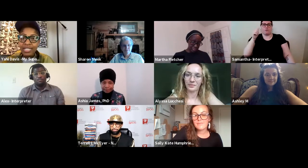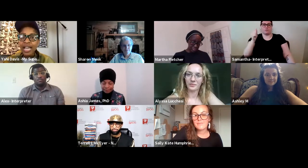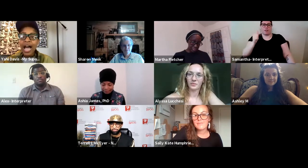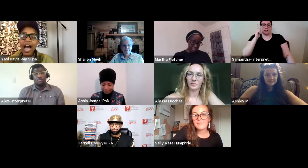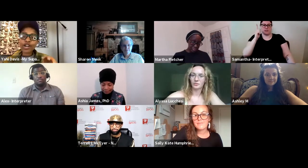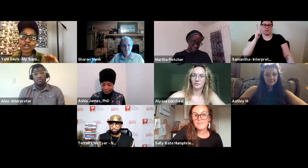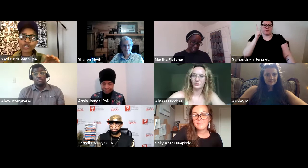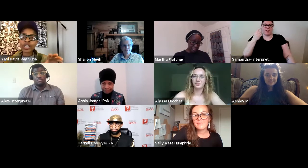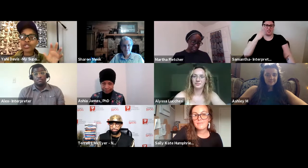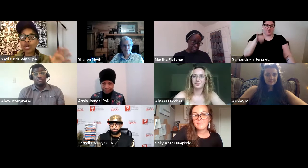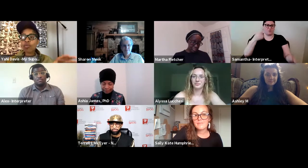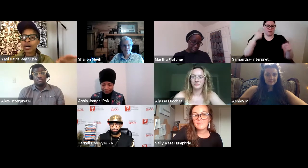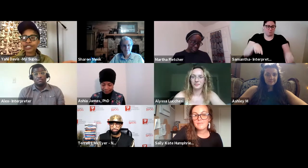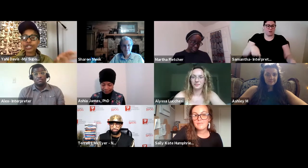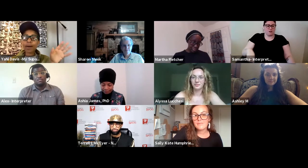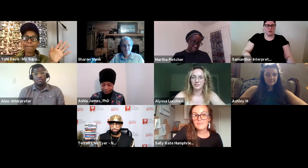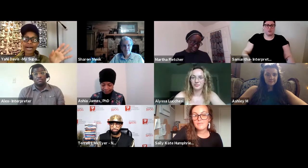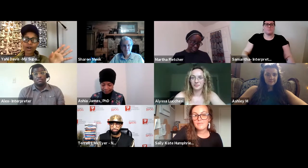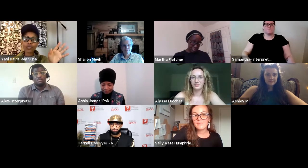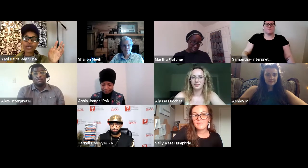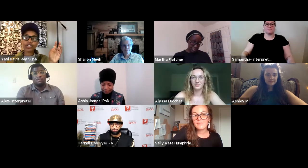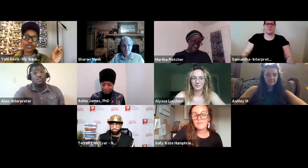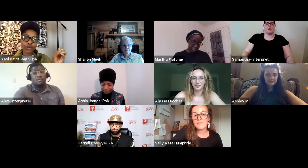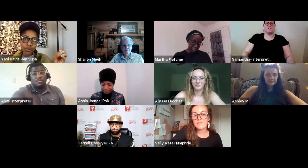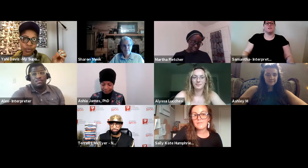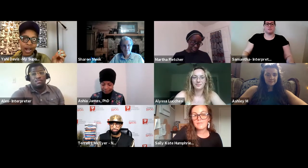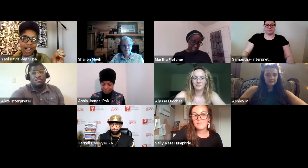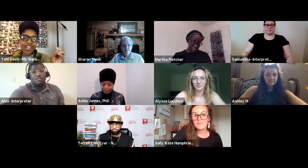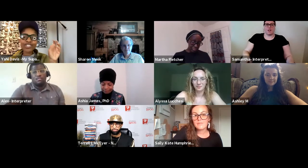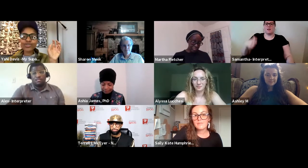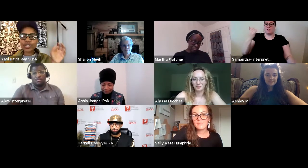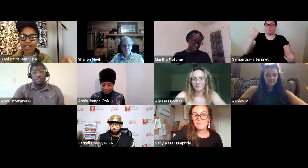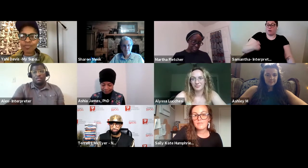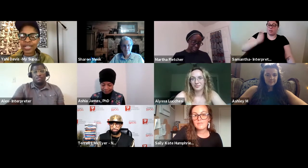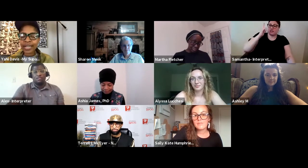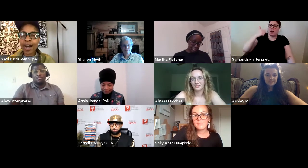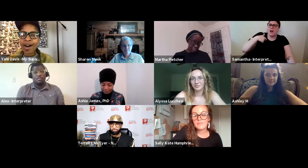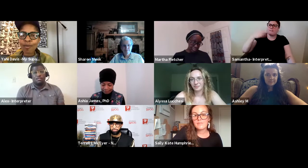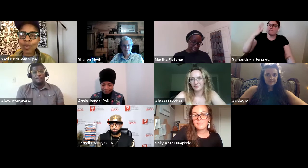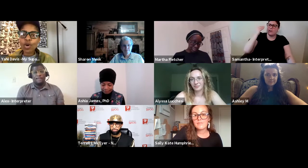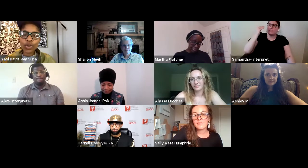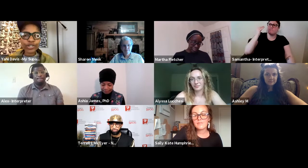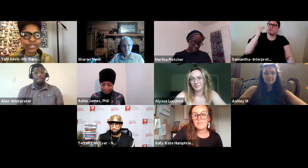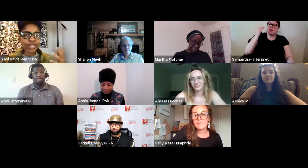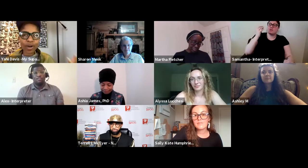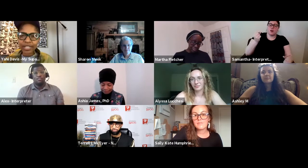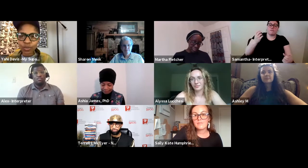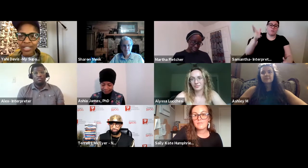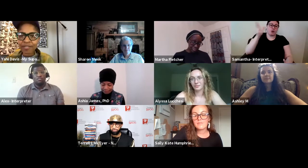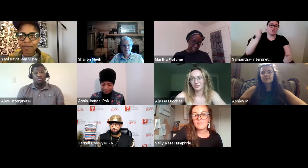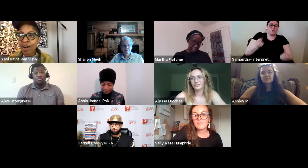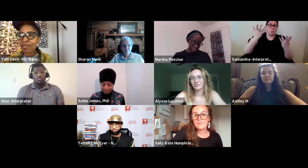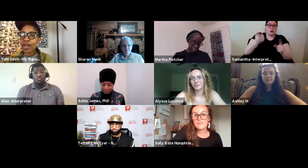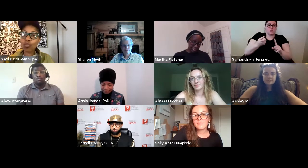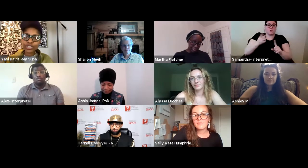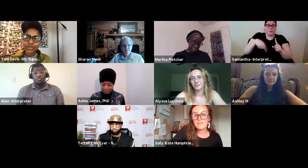with us. I heard so much about you. Could you tell me where you just